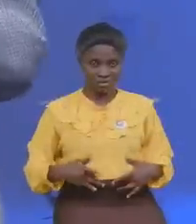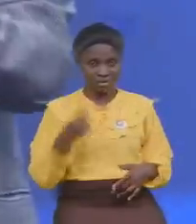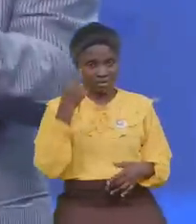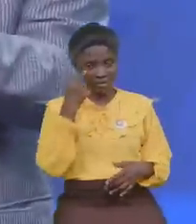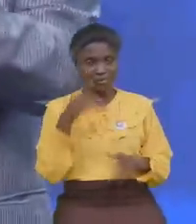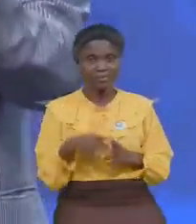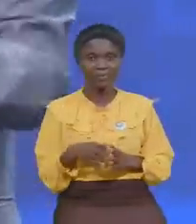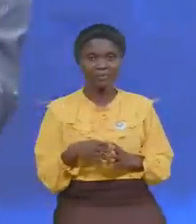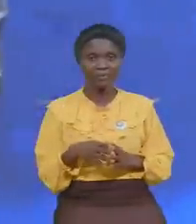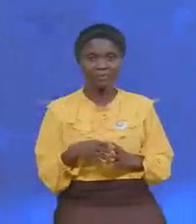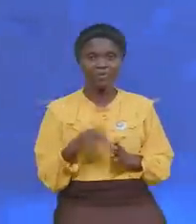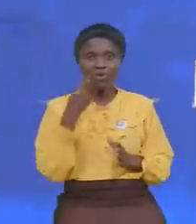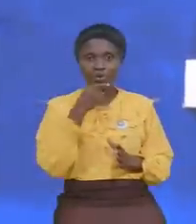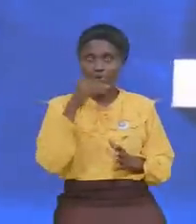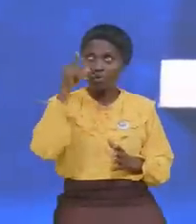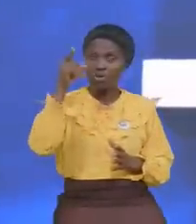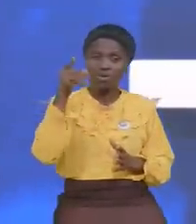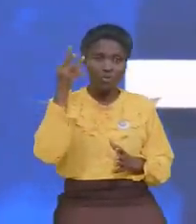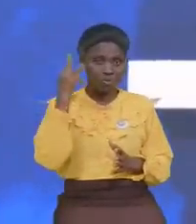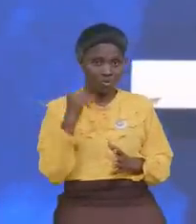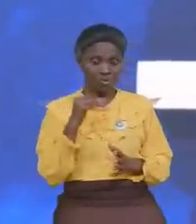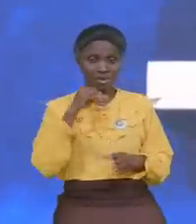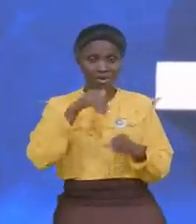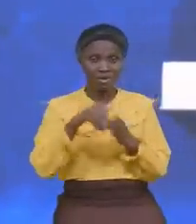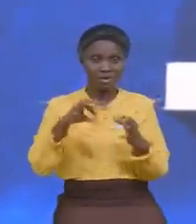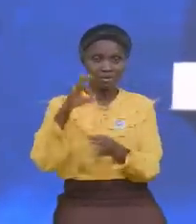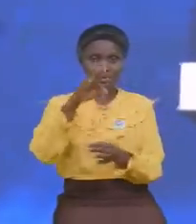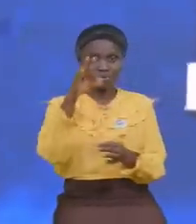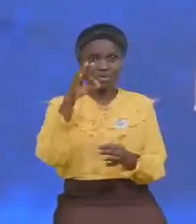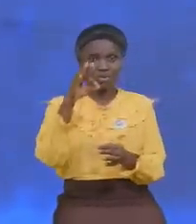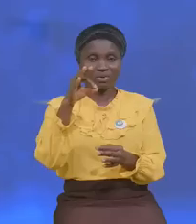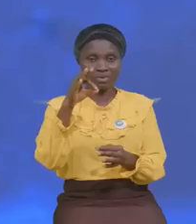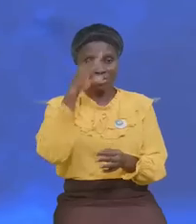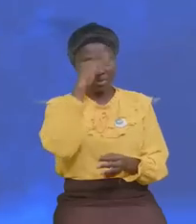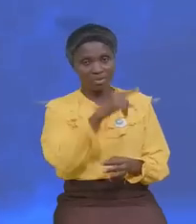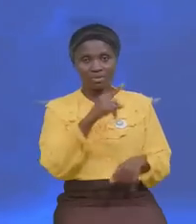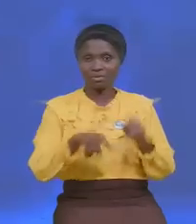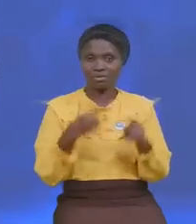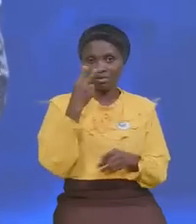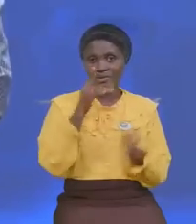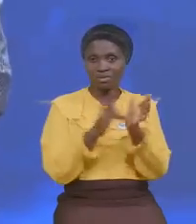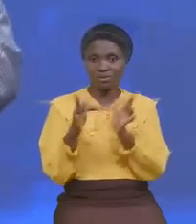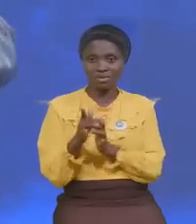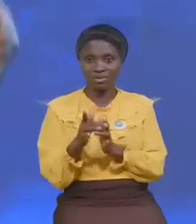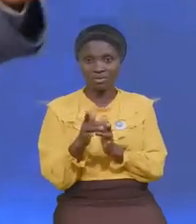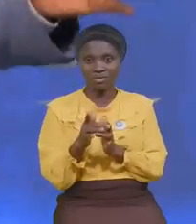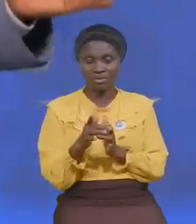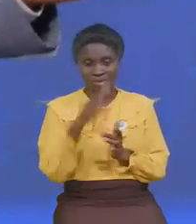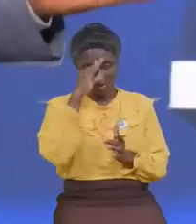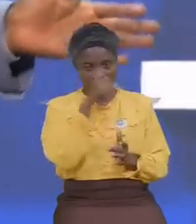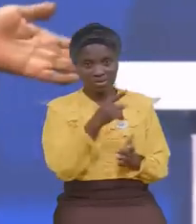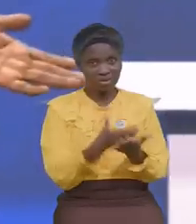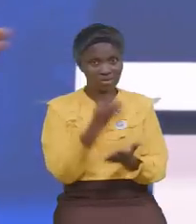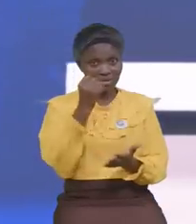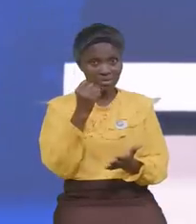Who he was in the spiritual. He couldn't see Jesus. The riches didn't make him to see